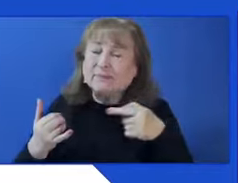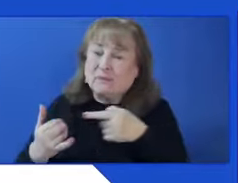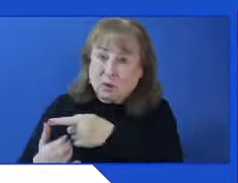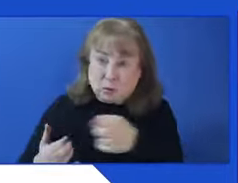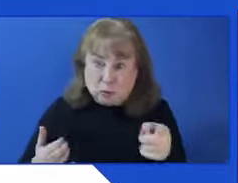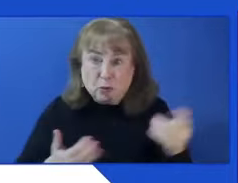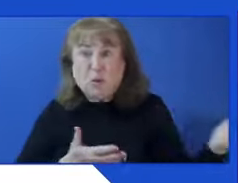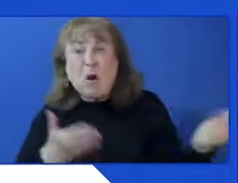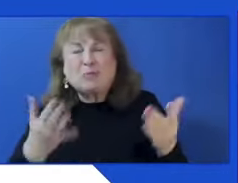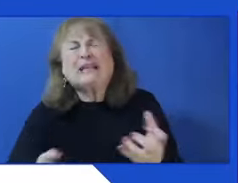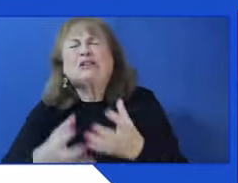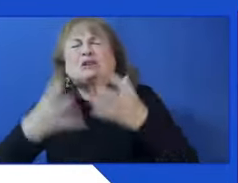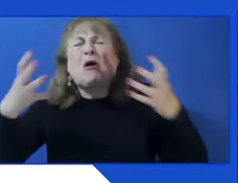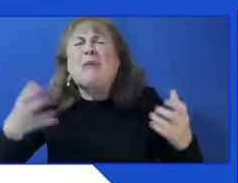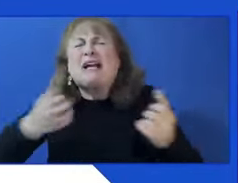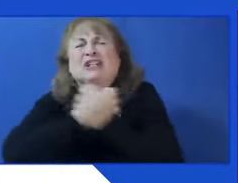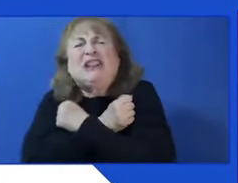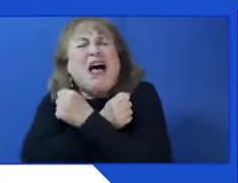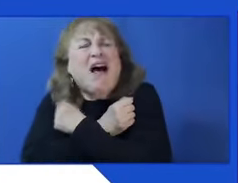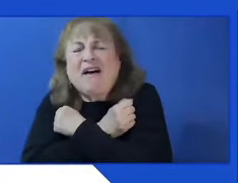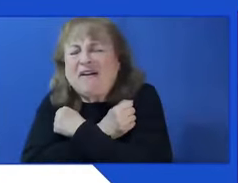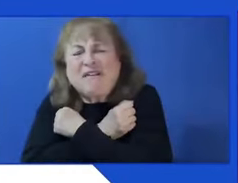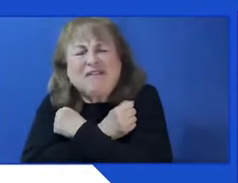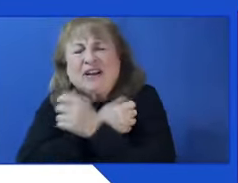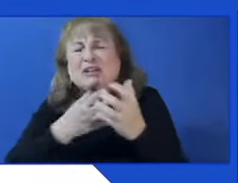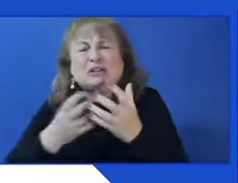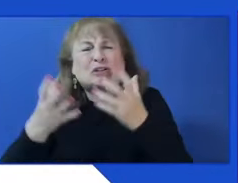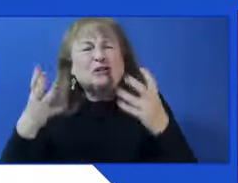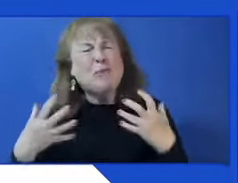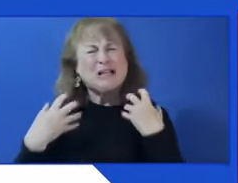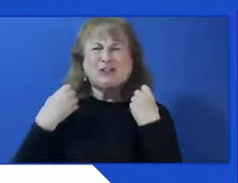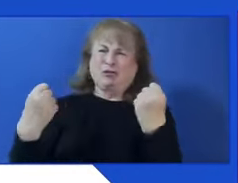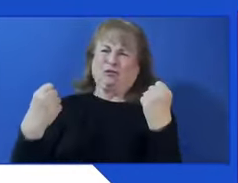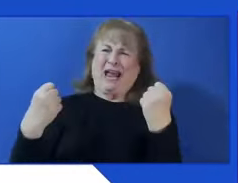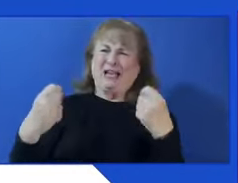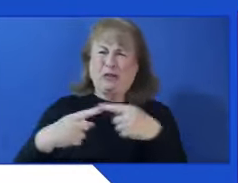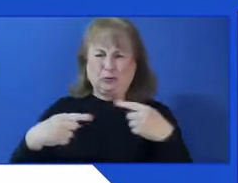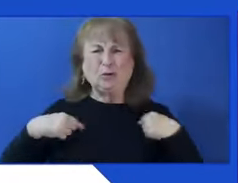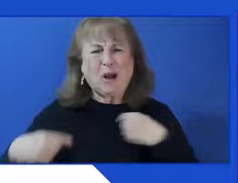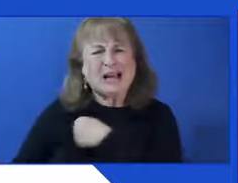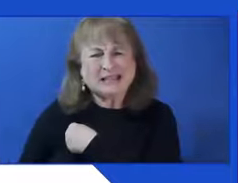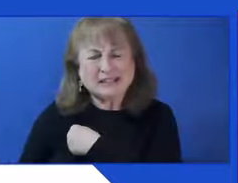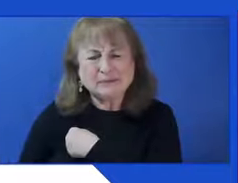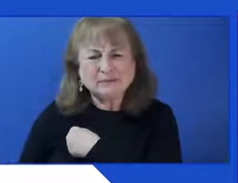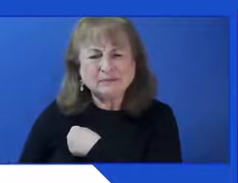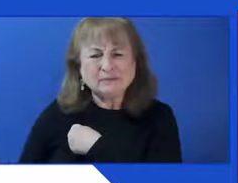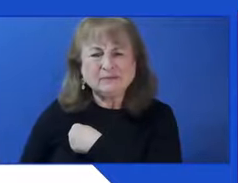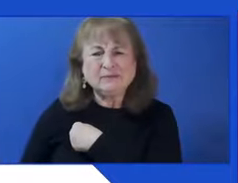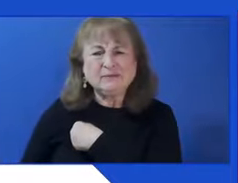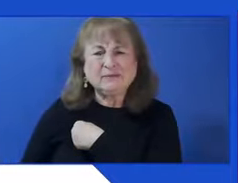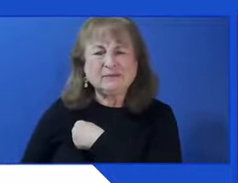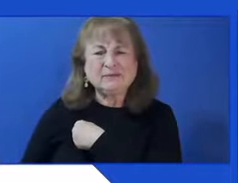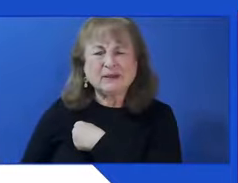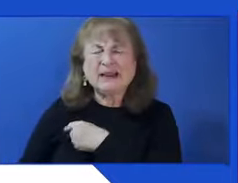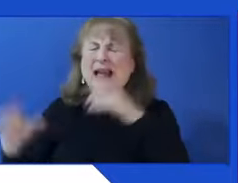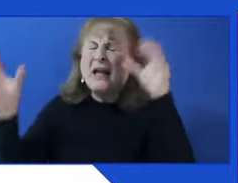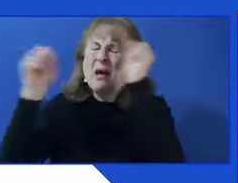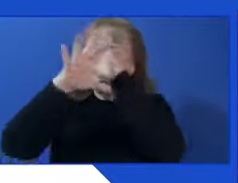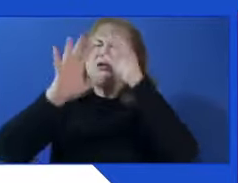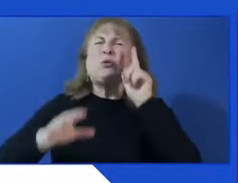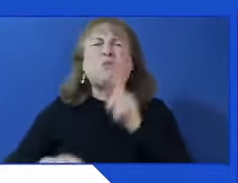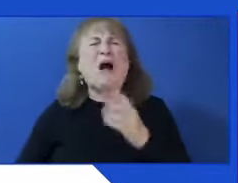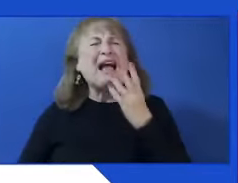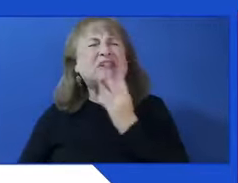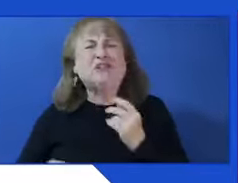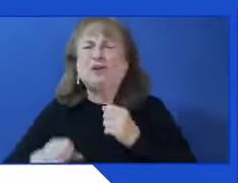bringing so much love and so much strength to us. This picture of one Jewish fighting